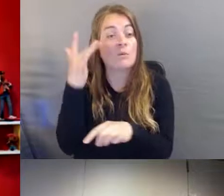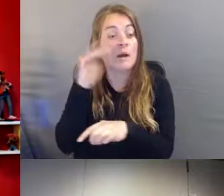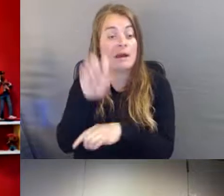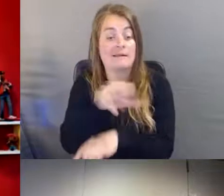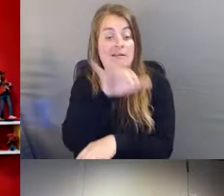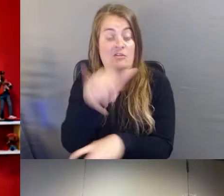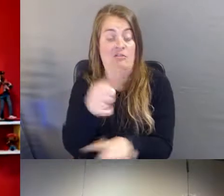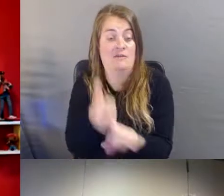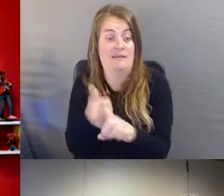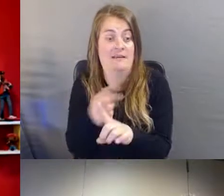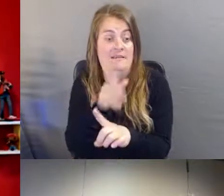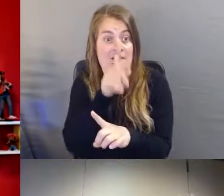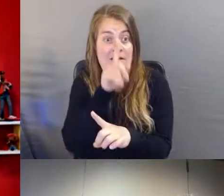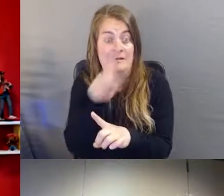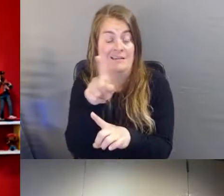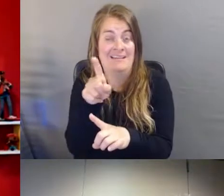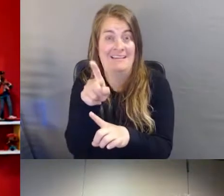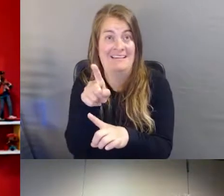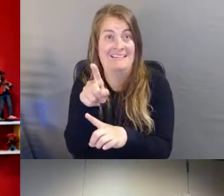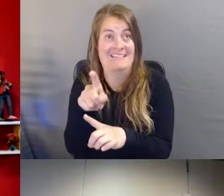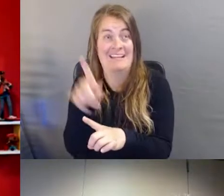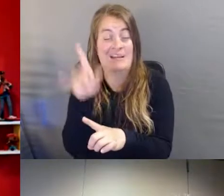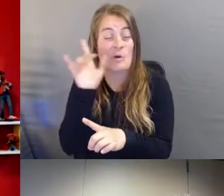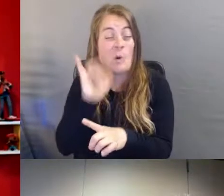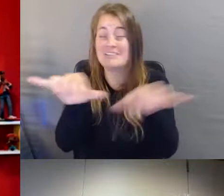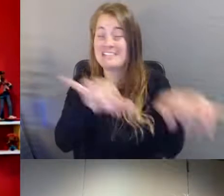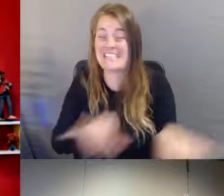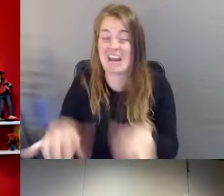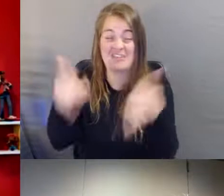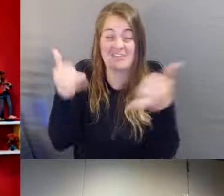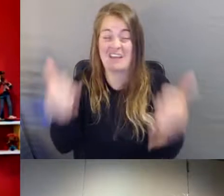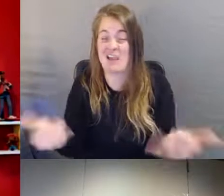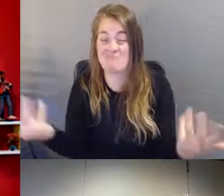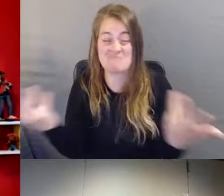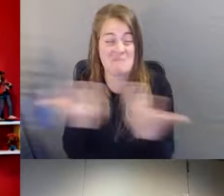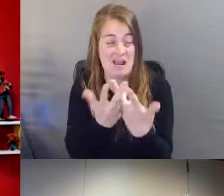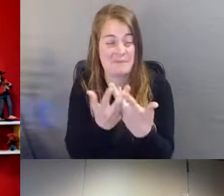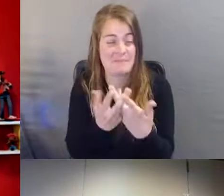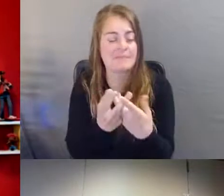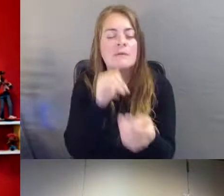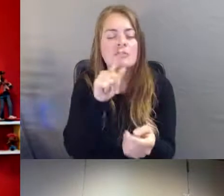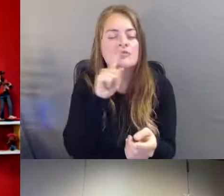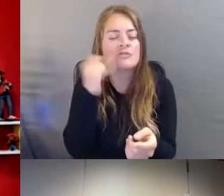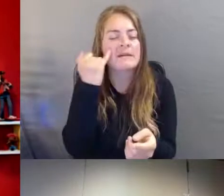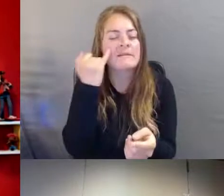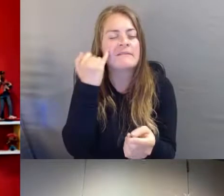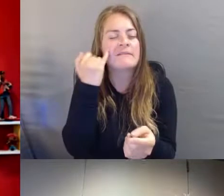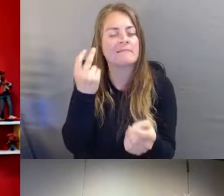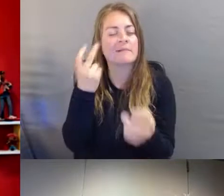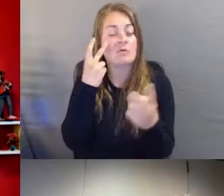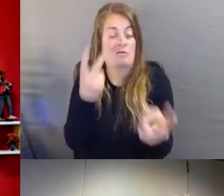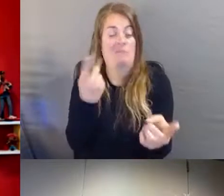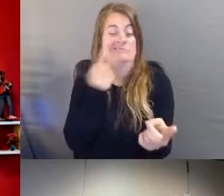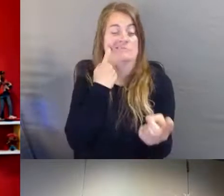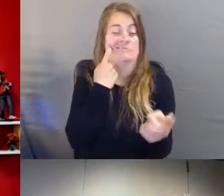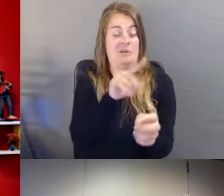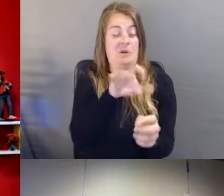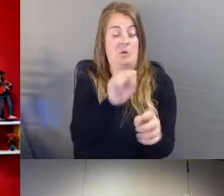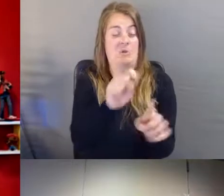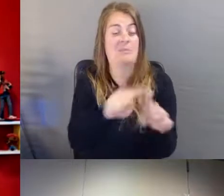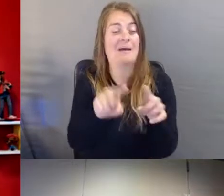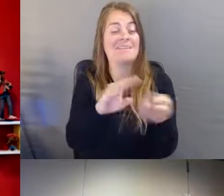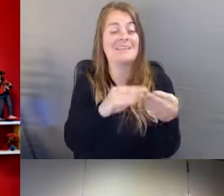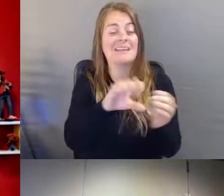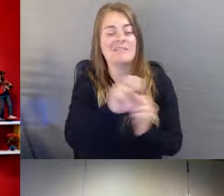is basically meeting the gold standard right now when it comes to accessibility. I don't know if you saw in the news recently, everyone, but the city of Surrey has